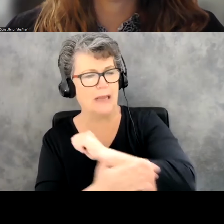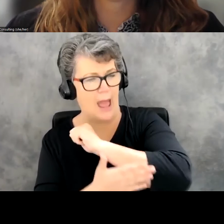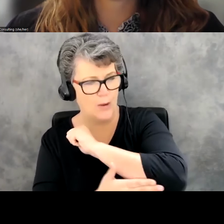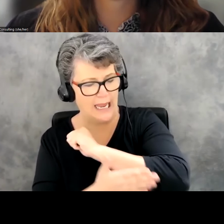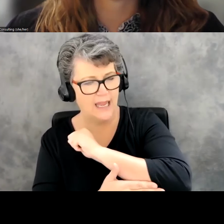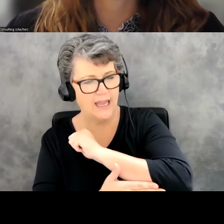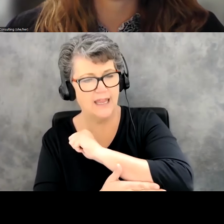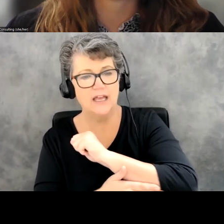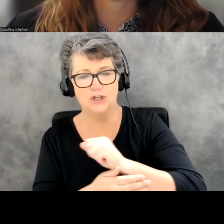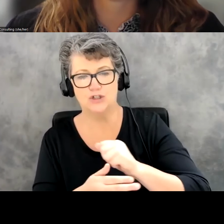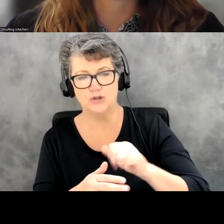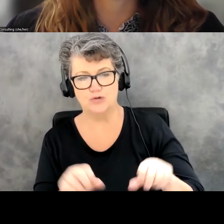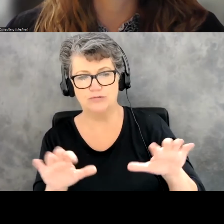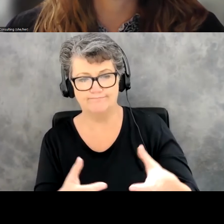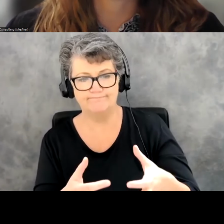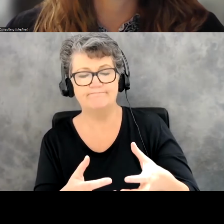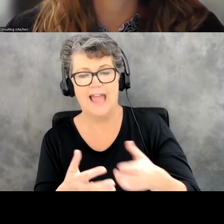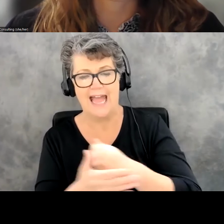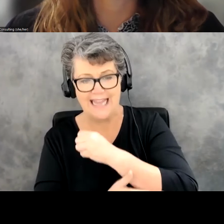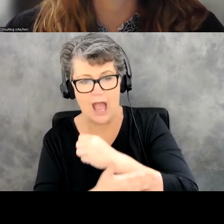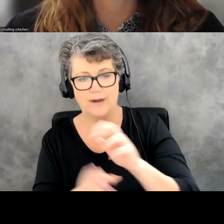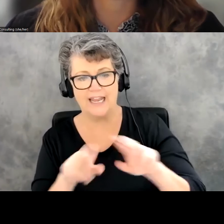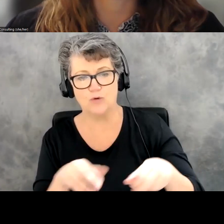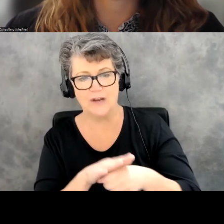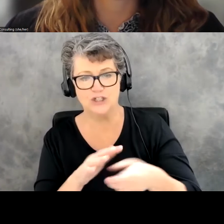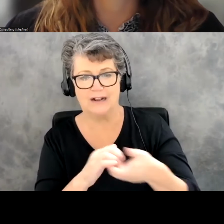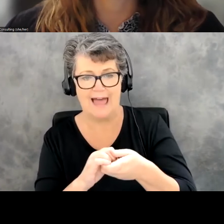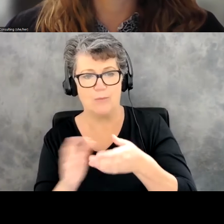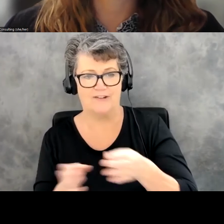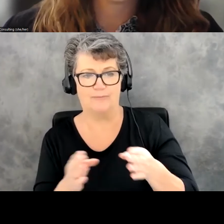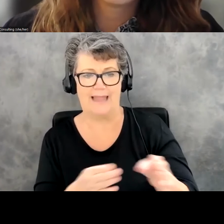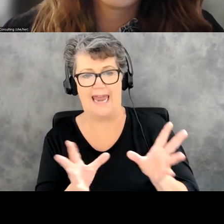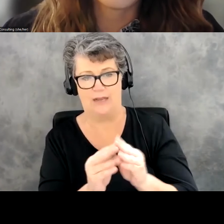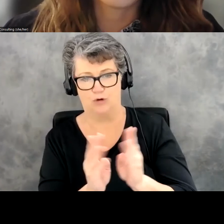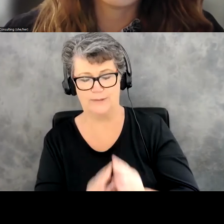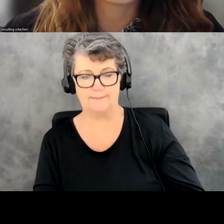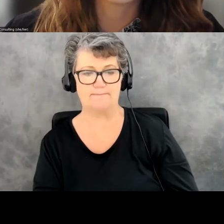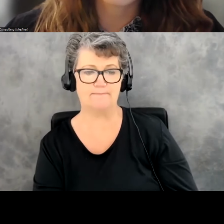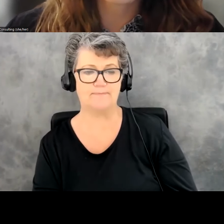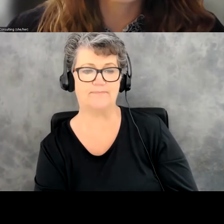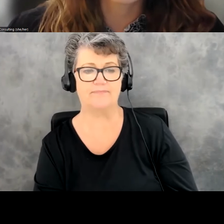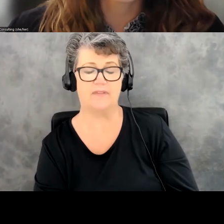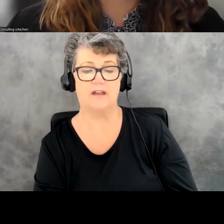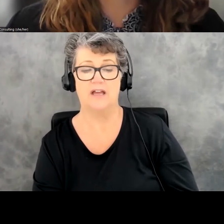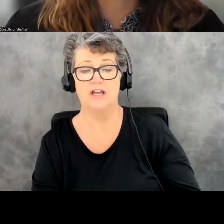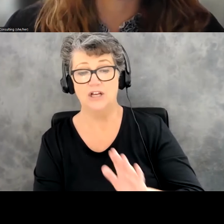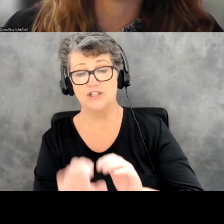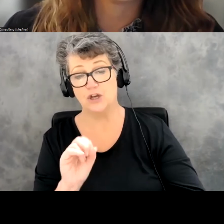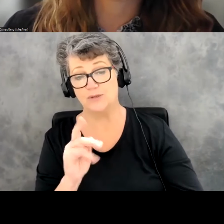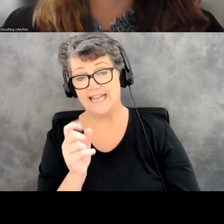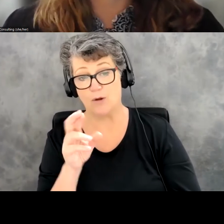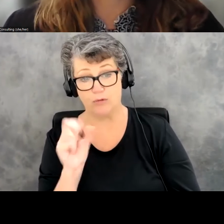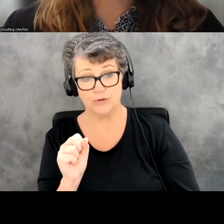to convene county and regional collaborative planning groups. And so stakeholders